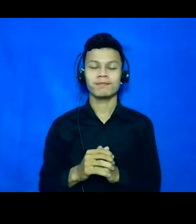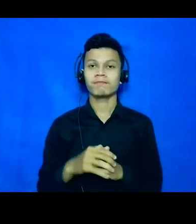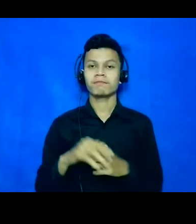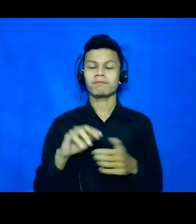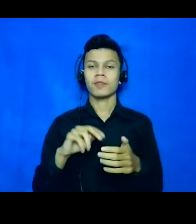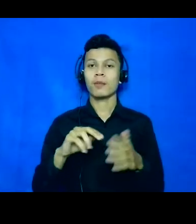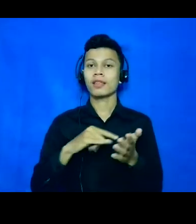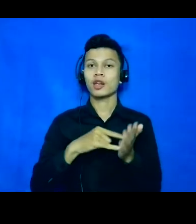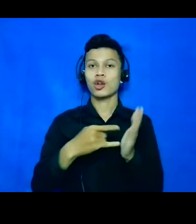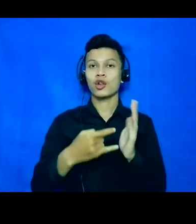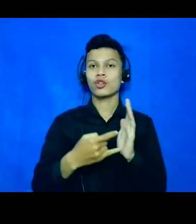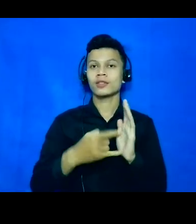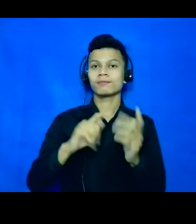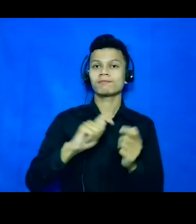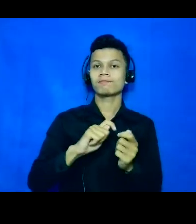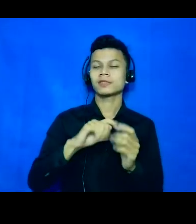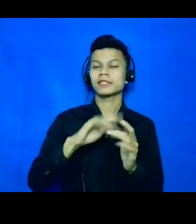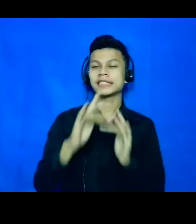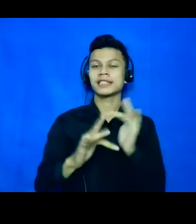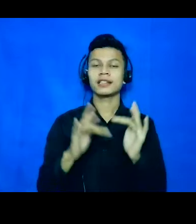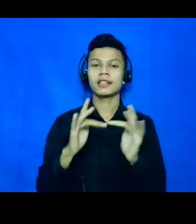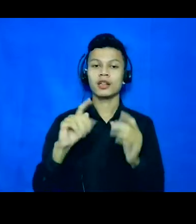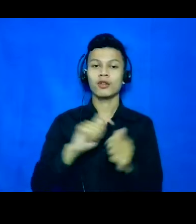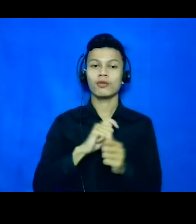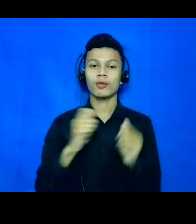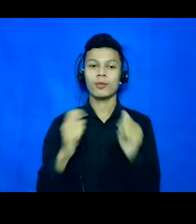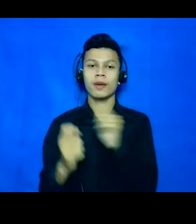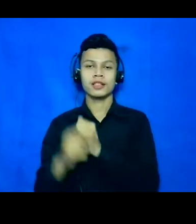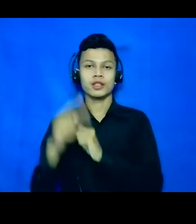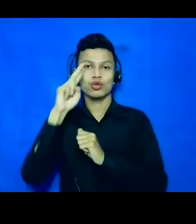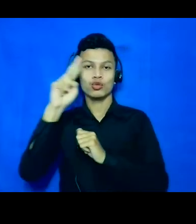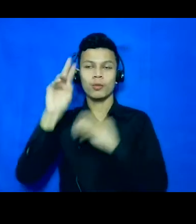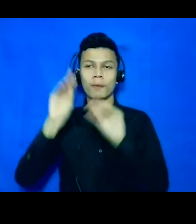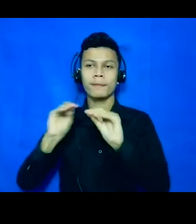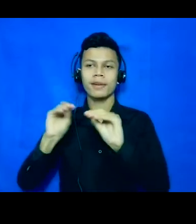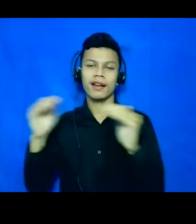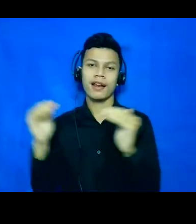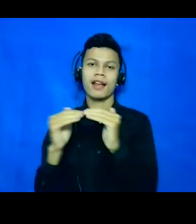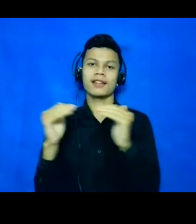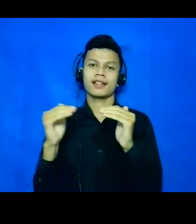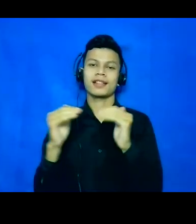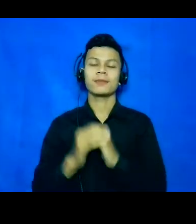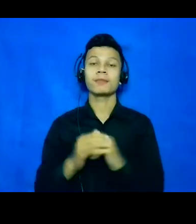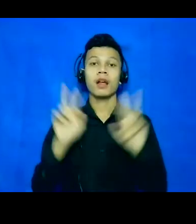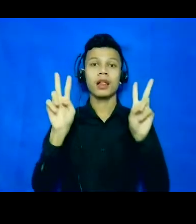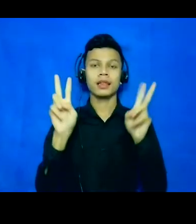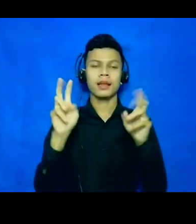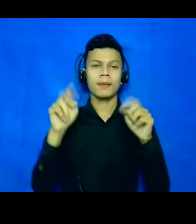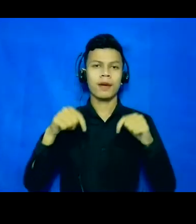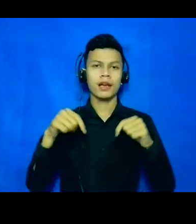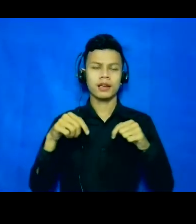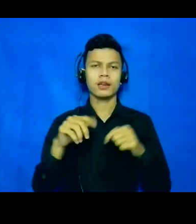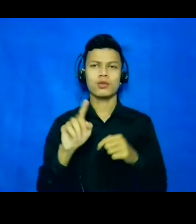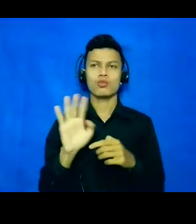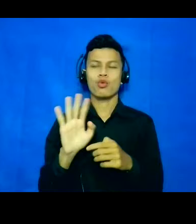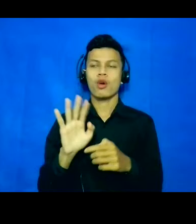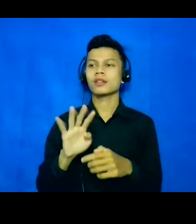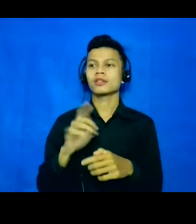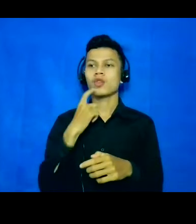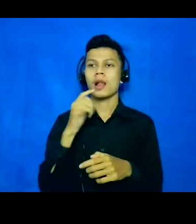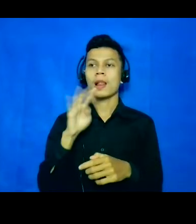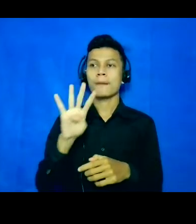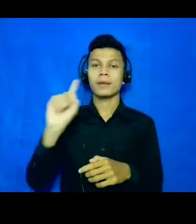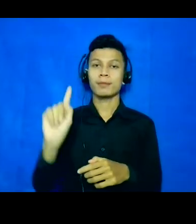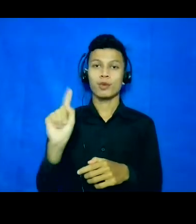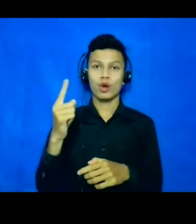equitable education. Today's topic is not only close to the 4 priority issues of the G20 Educations Working